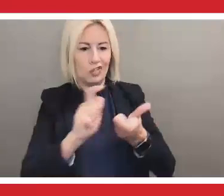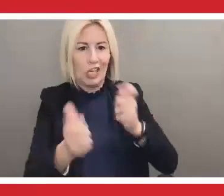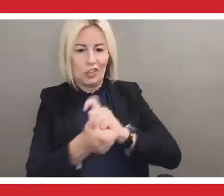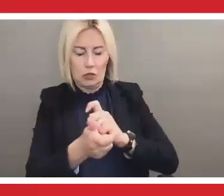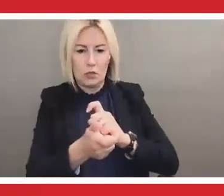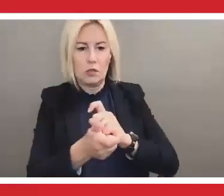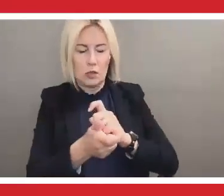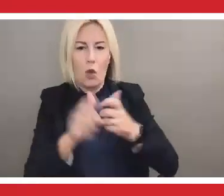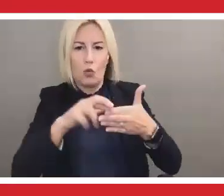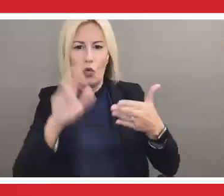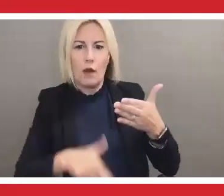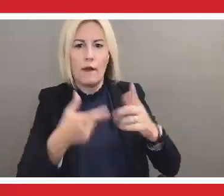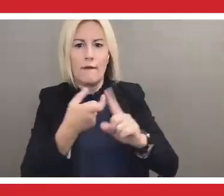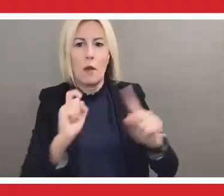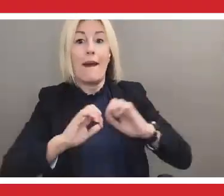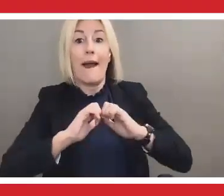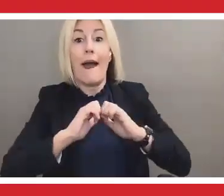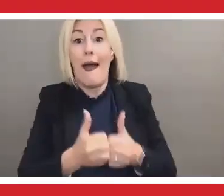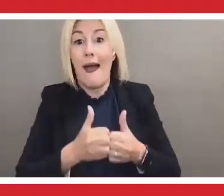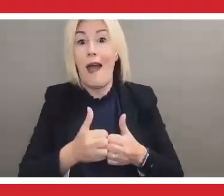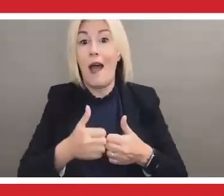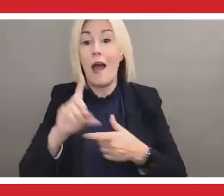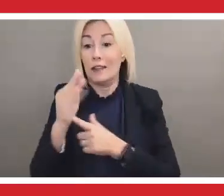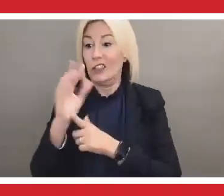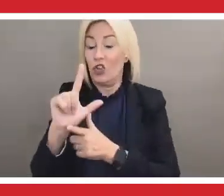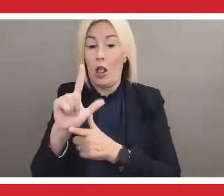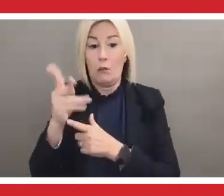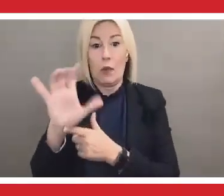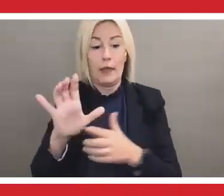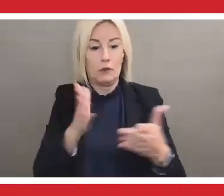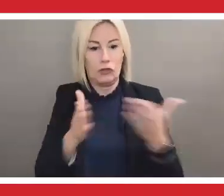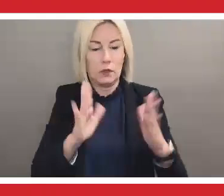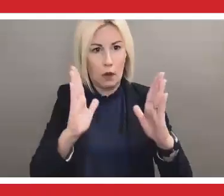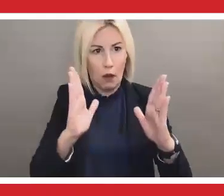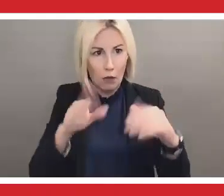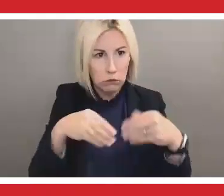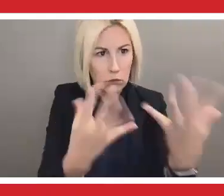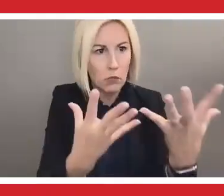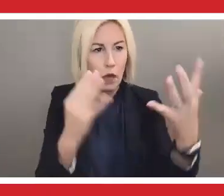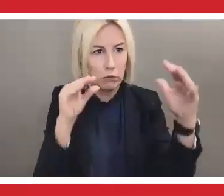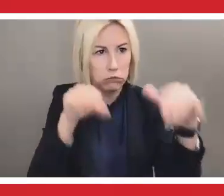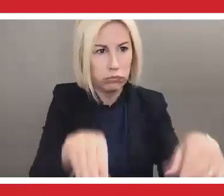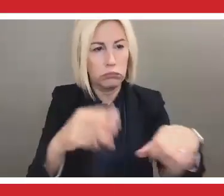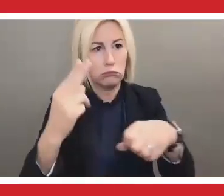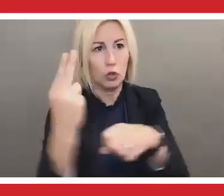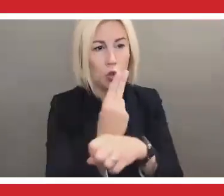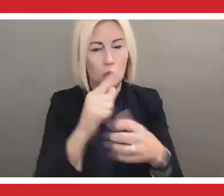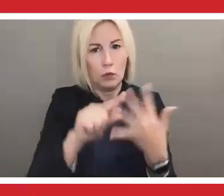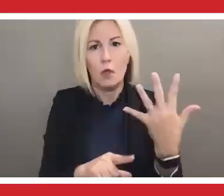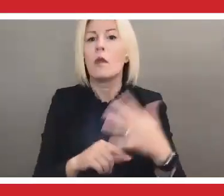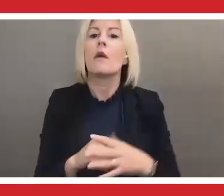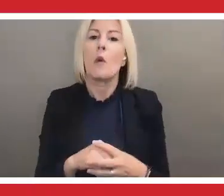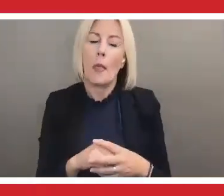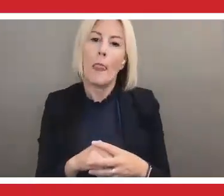the way in which digital public services are deployed and implemented and used. So what